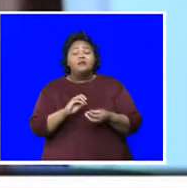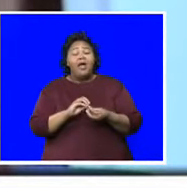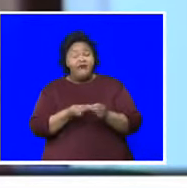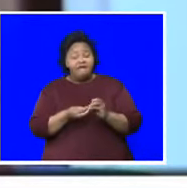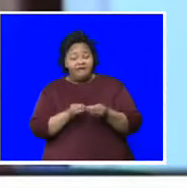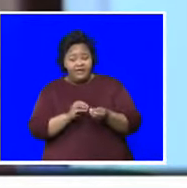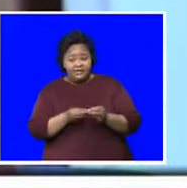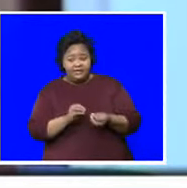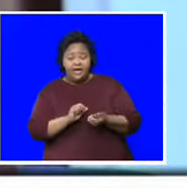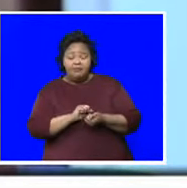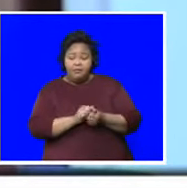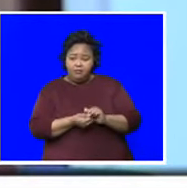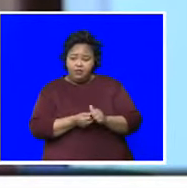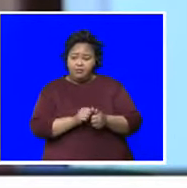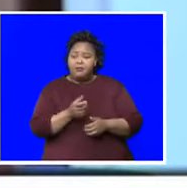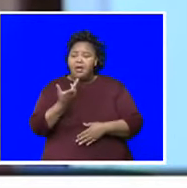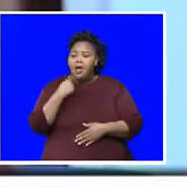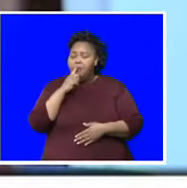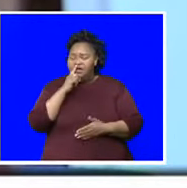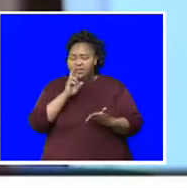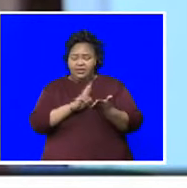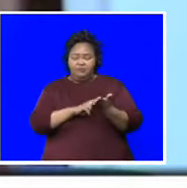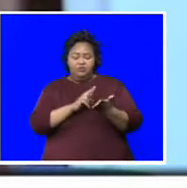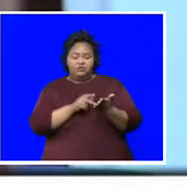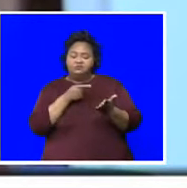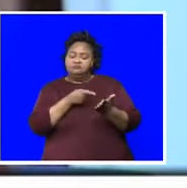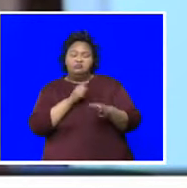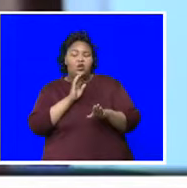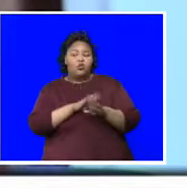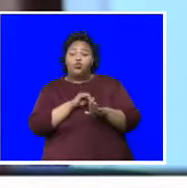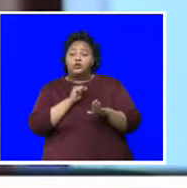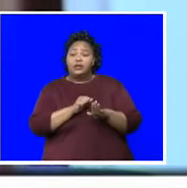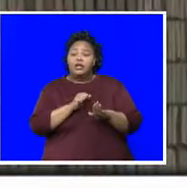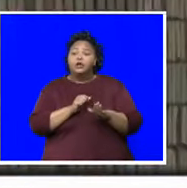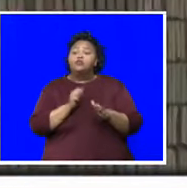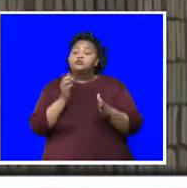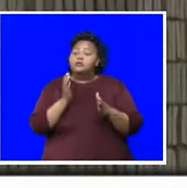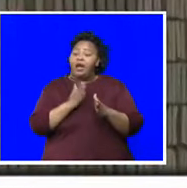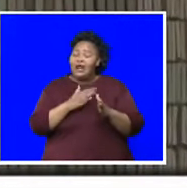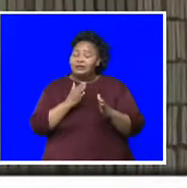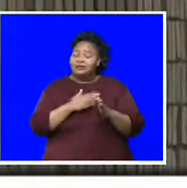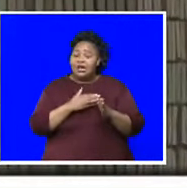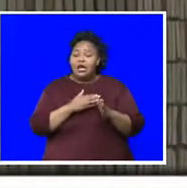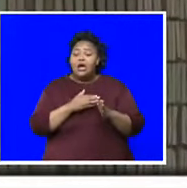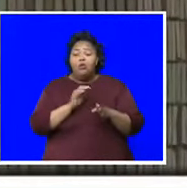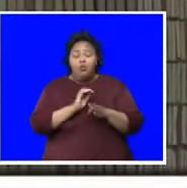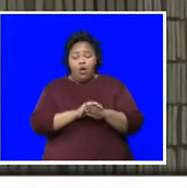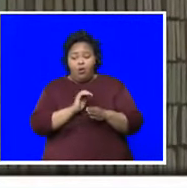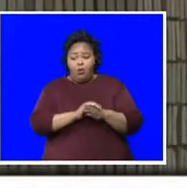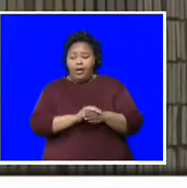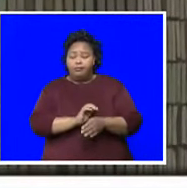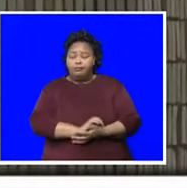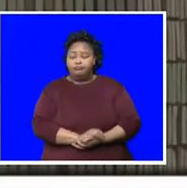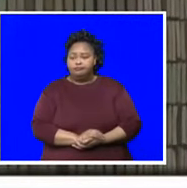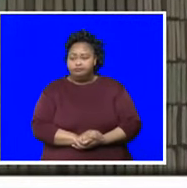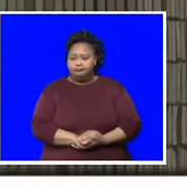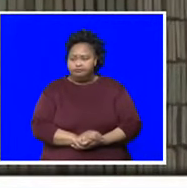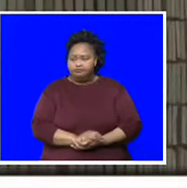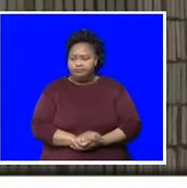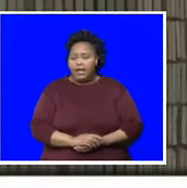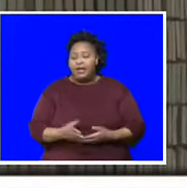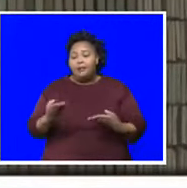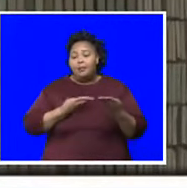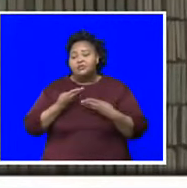ukuthi ikakhulu setiyatiwa naletifo letidlangile kulamalanga Speaker. Labantu lama